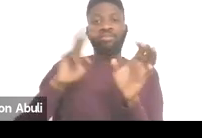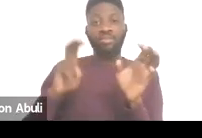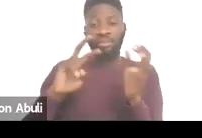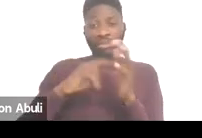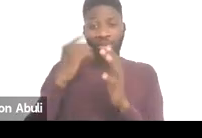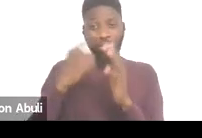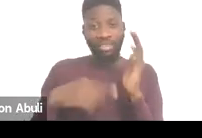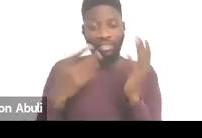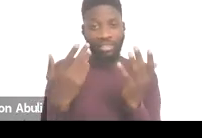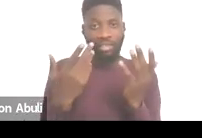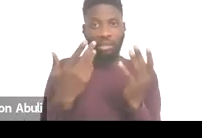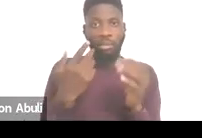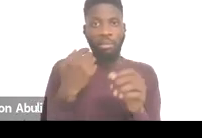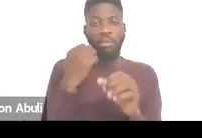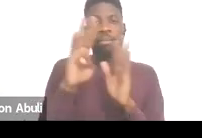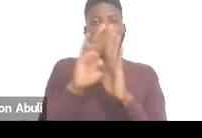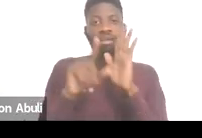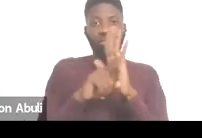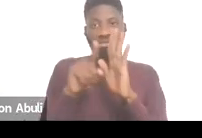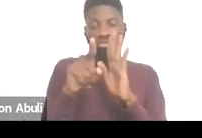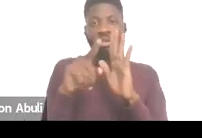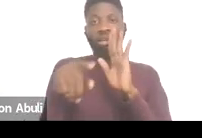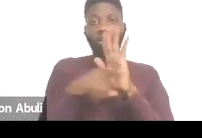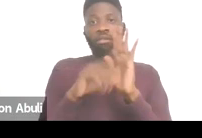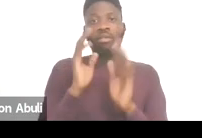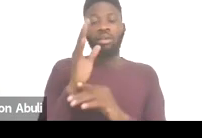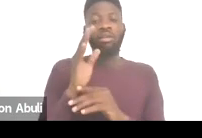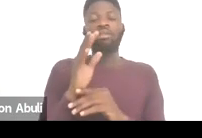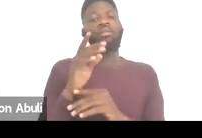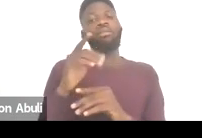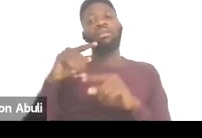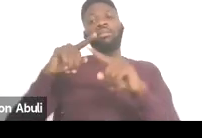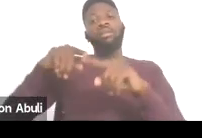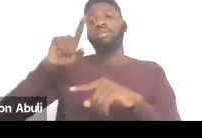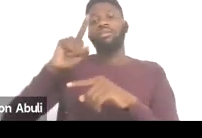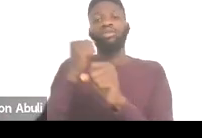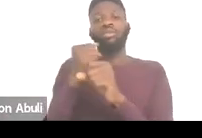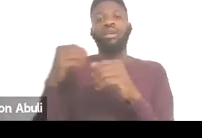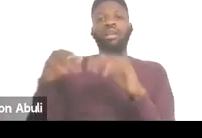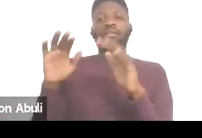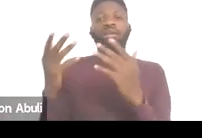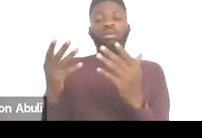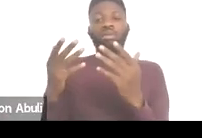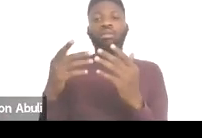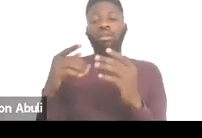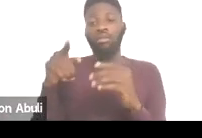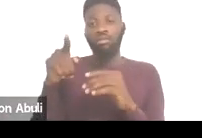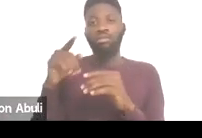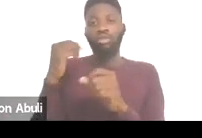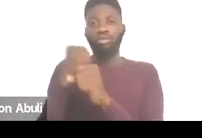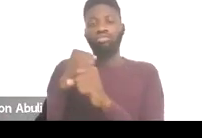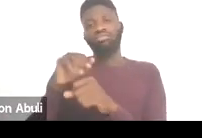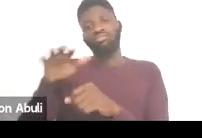leave your job. Even if it's finding greener pastures and you're leaving your job to pick up another